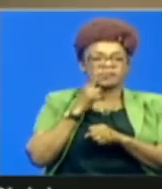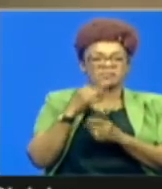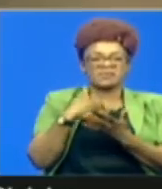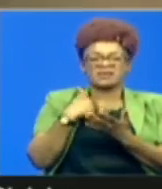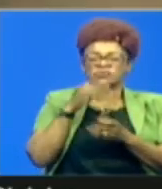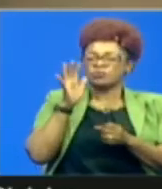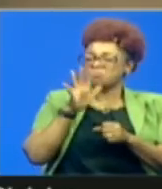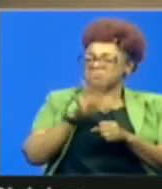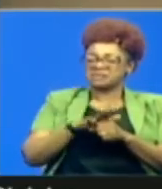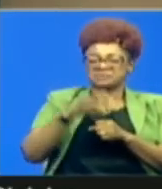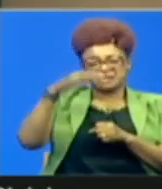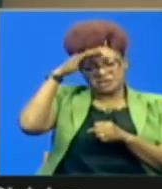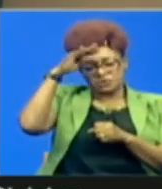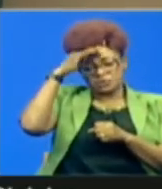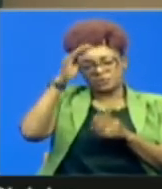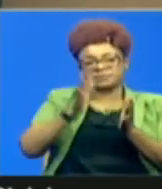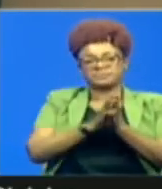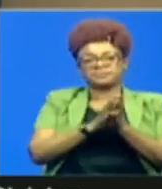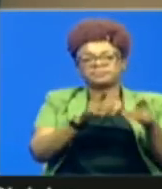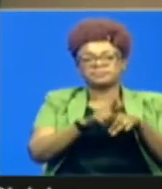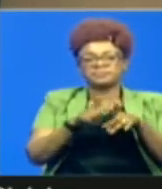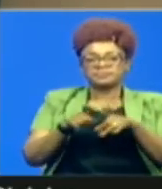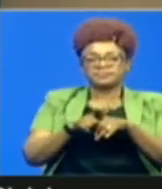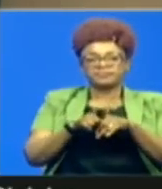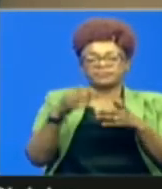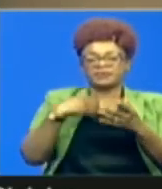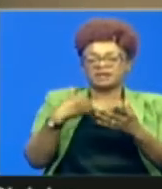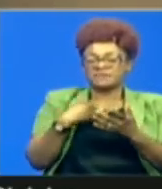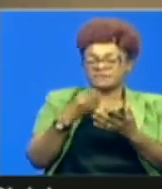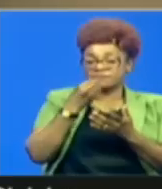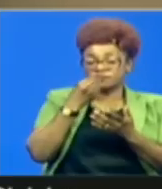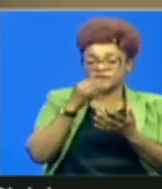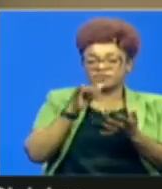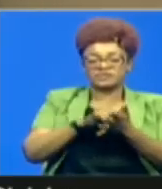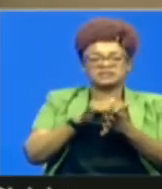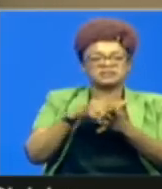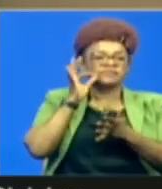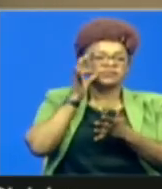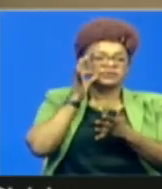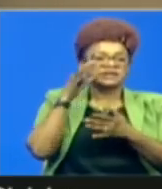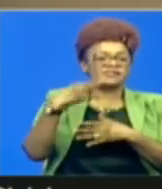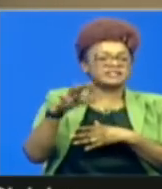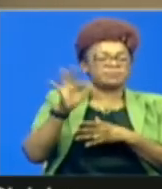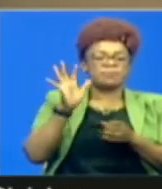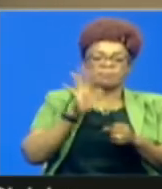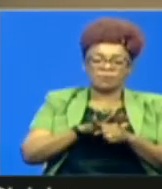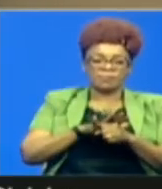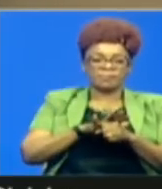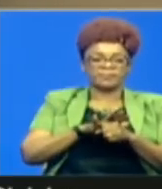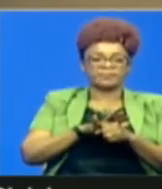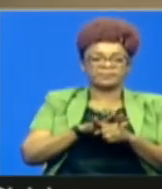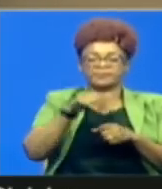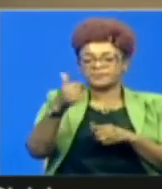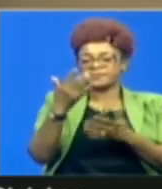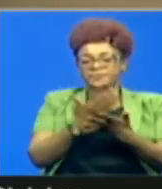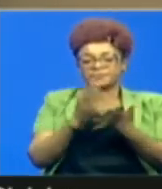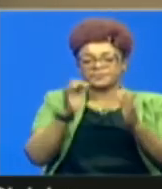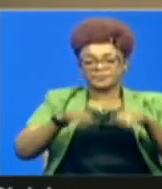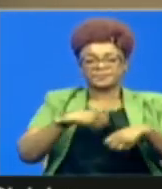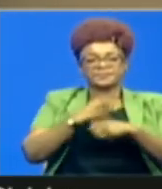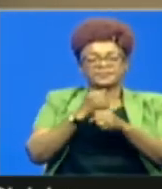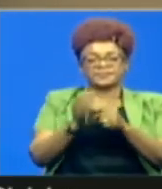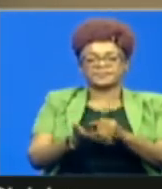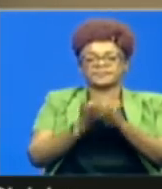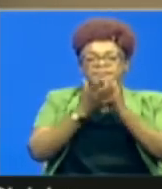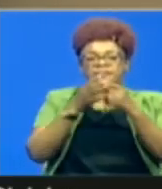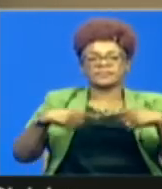in alcohol, and also have a diet that is rich in fruit and vegetables. One other thing that you can do to help yourself and others